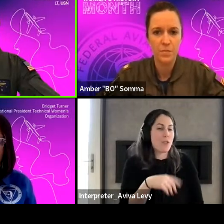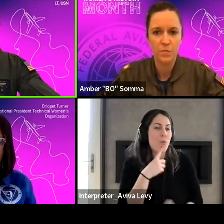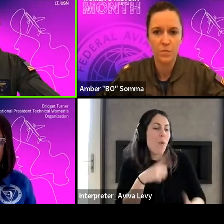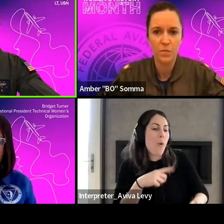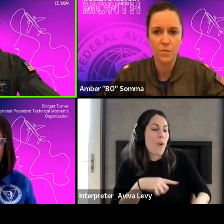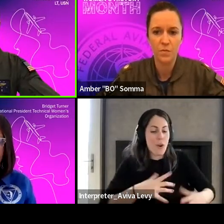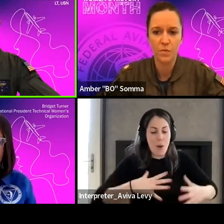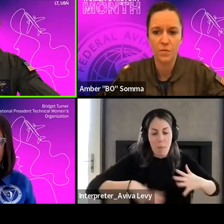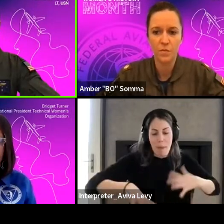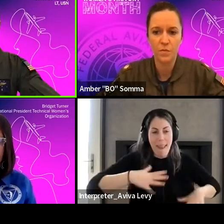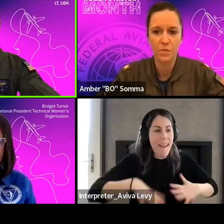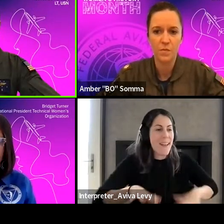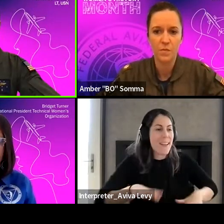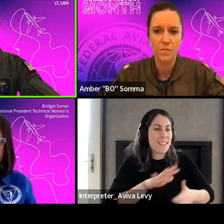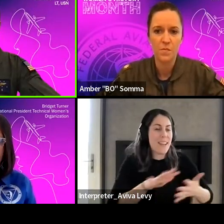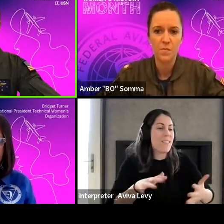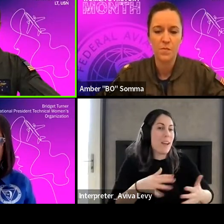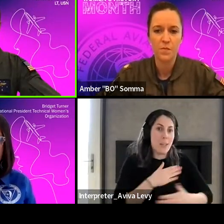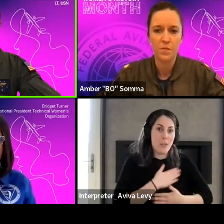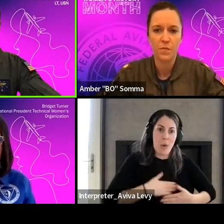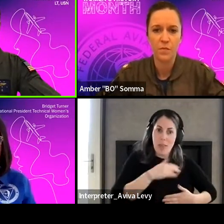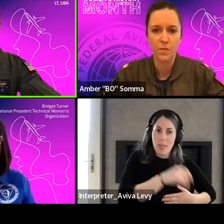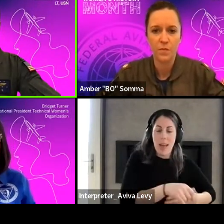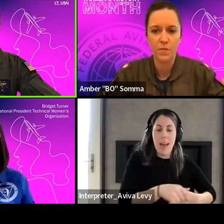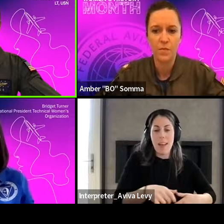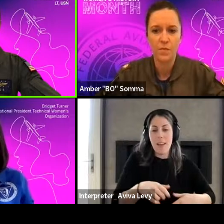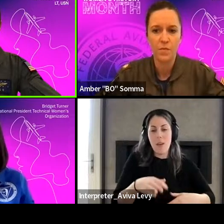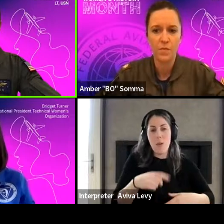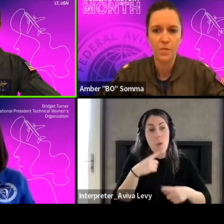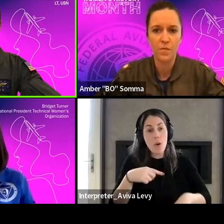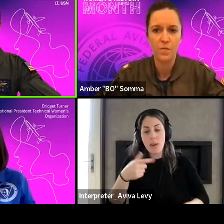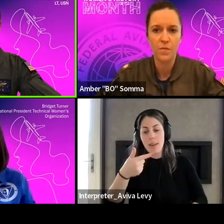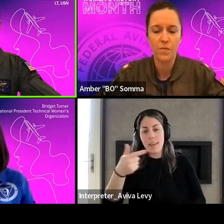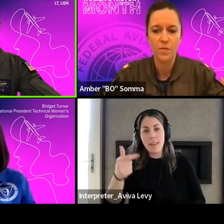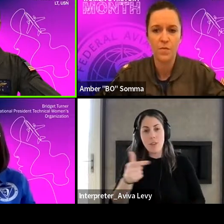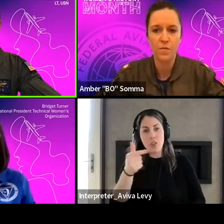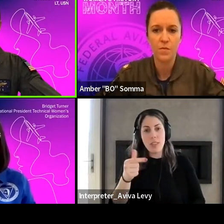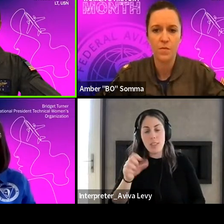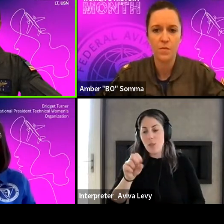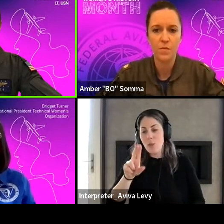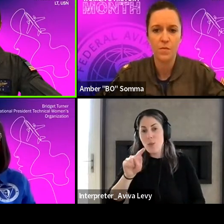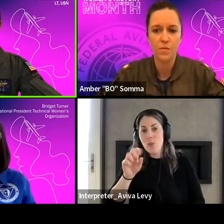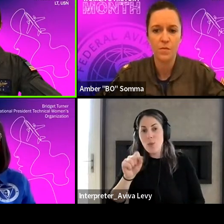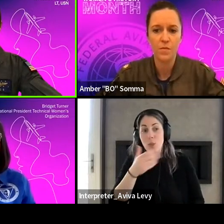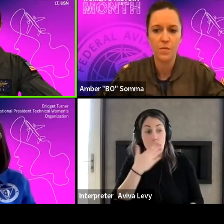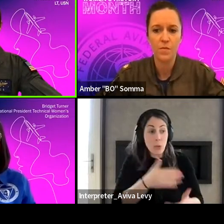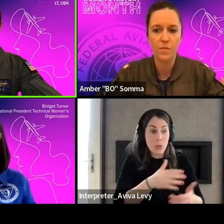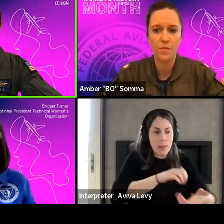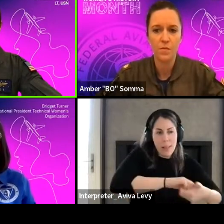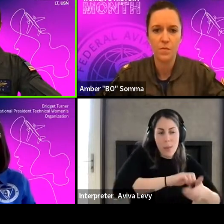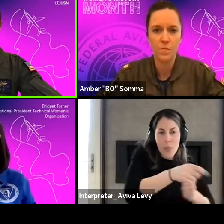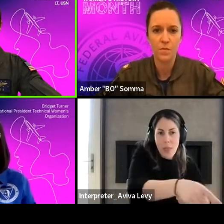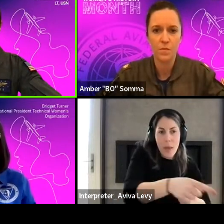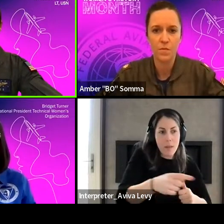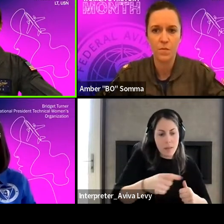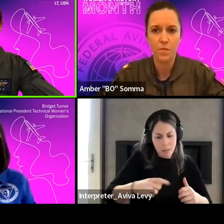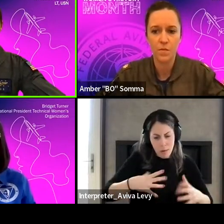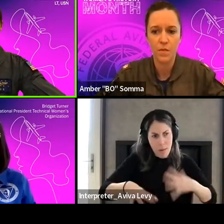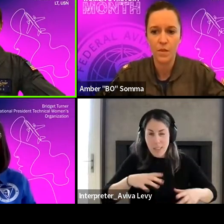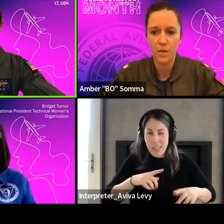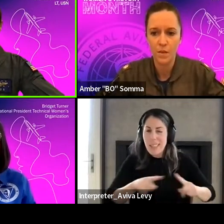G suits. And I think there's been a lot of change the past couple years. And I know the Navy is really working